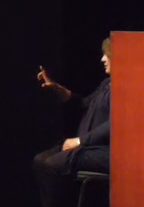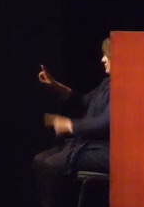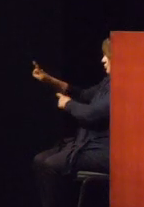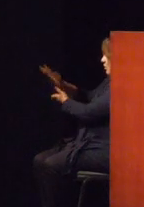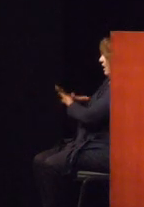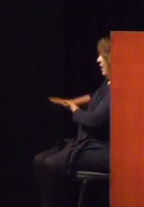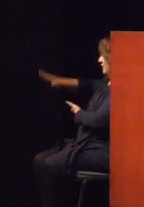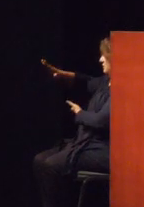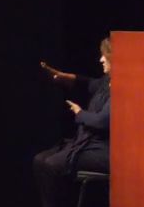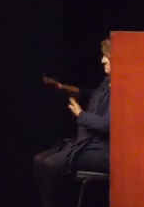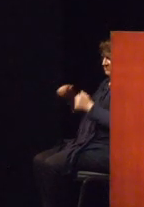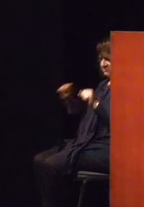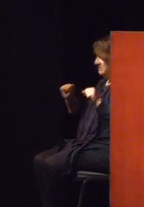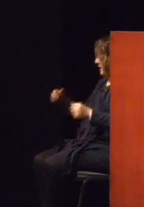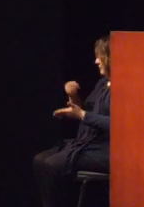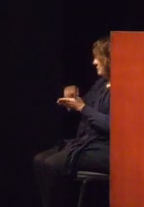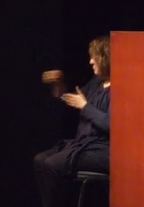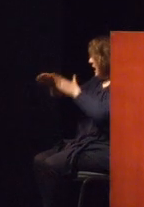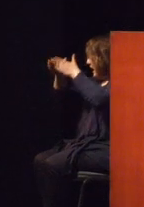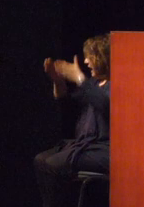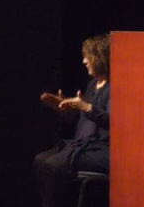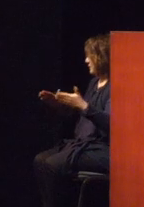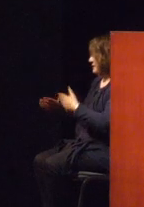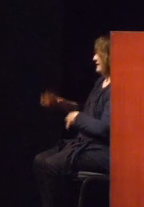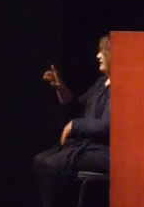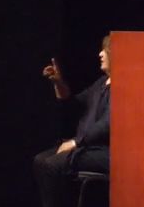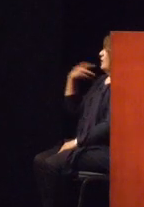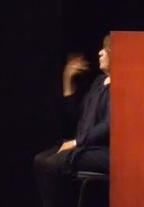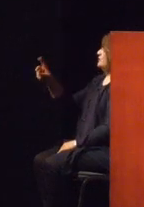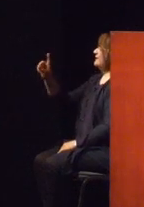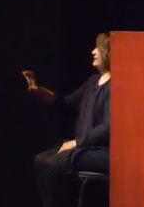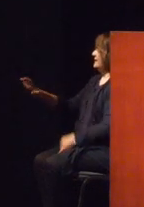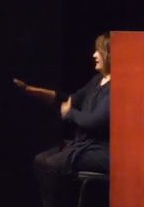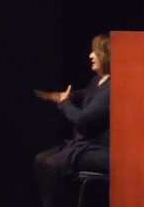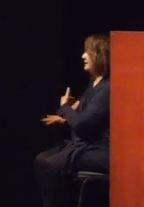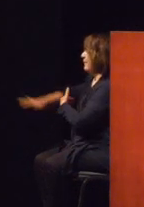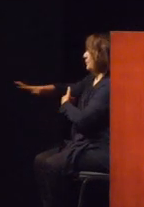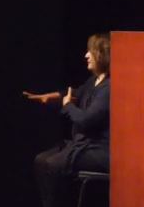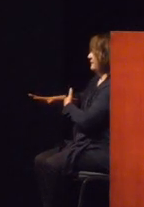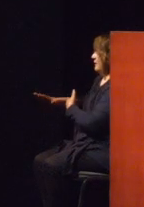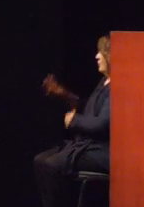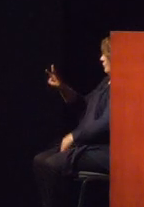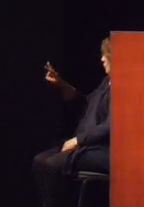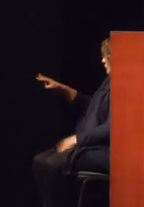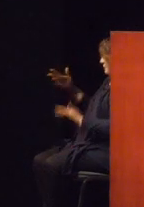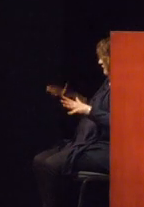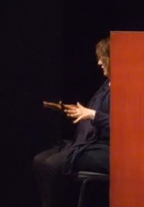and they were able to buy a house in the suburbs of DC right after World War II, and